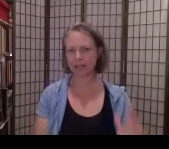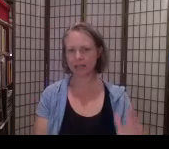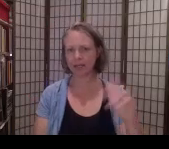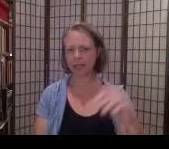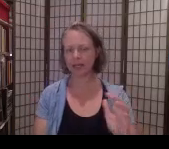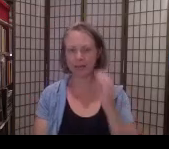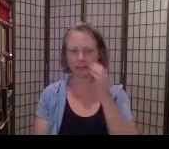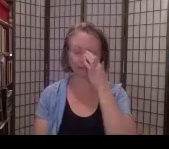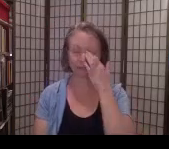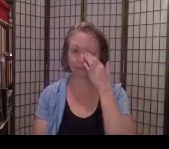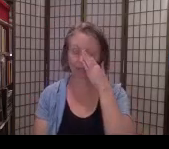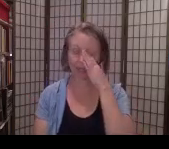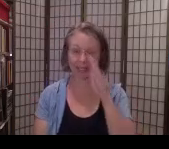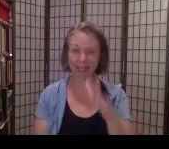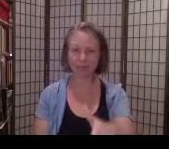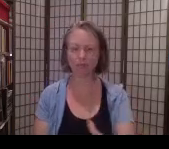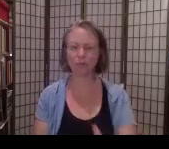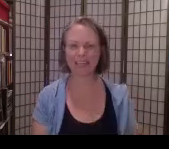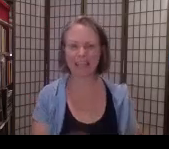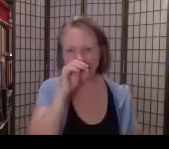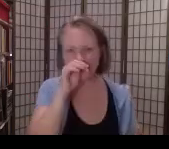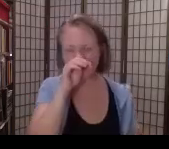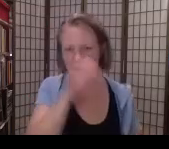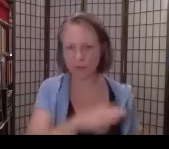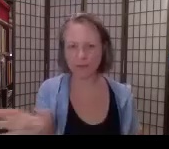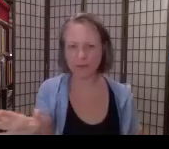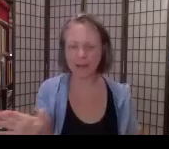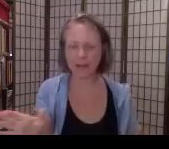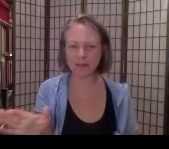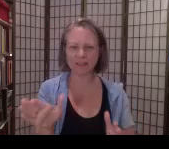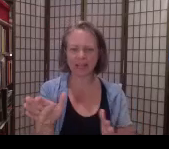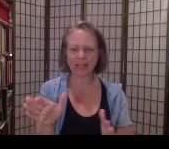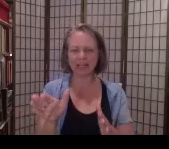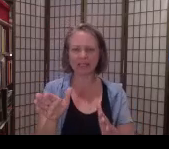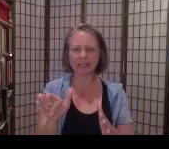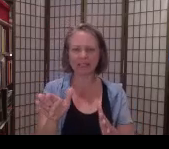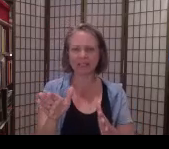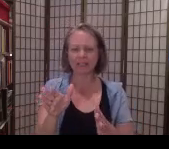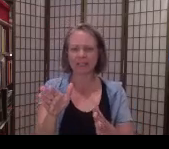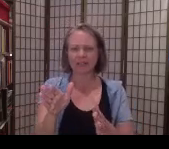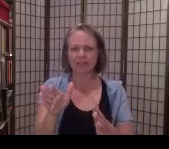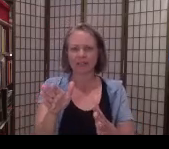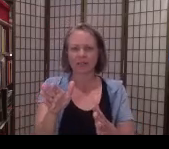It's like we kind of came through the gate of this coronavirus thing, and